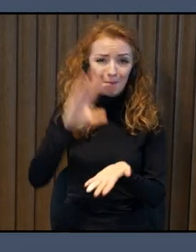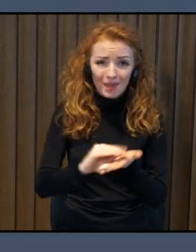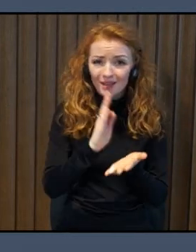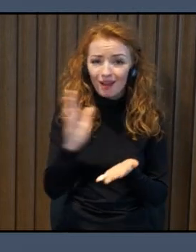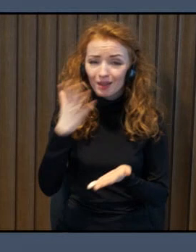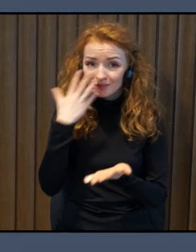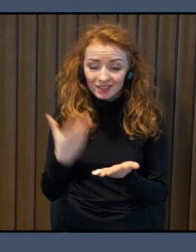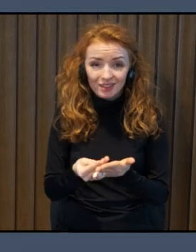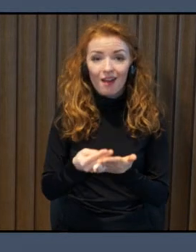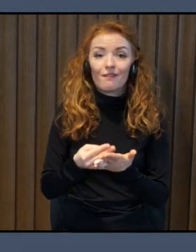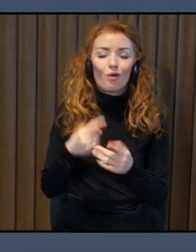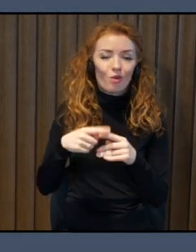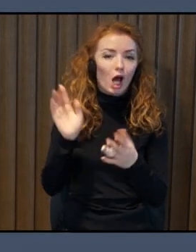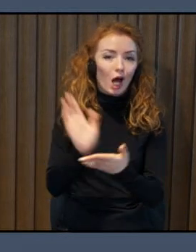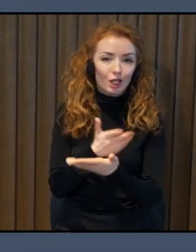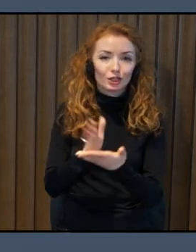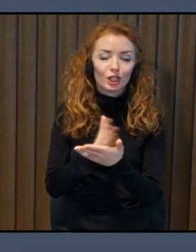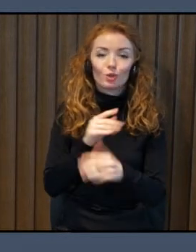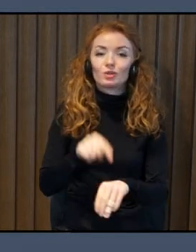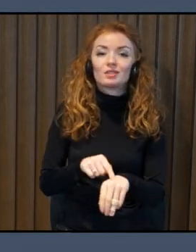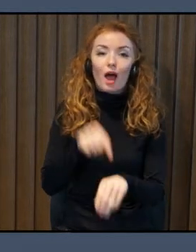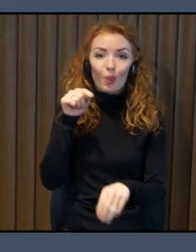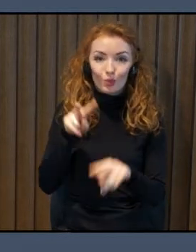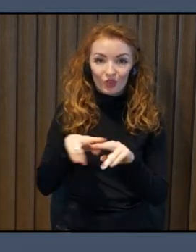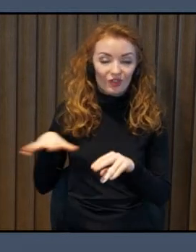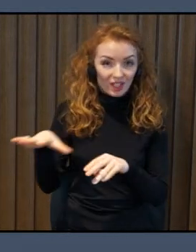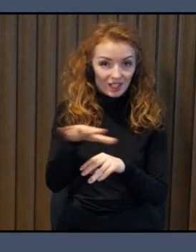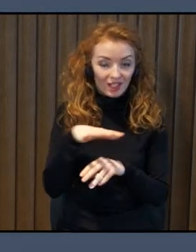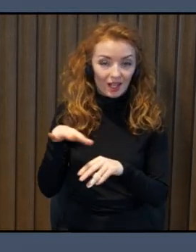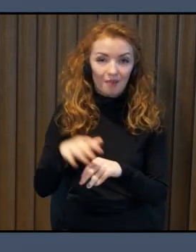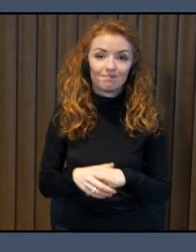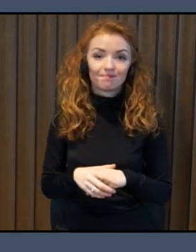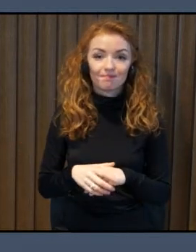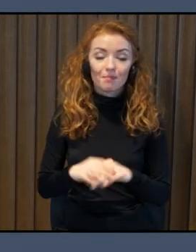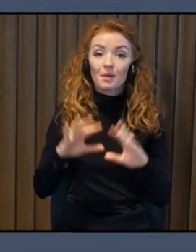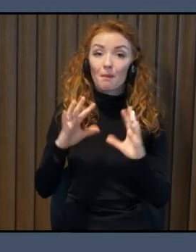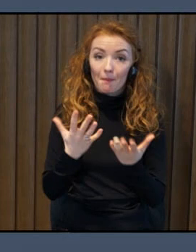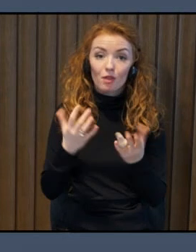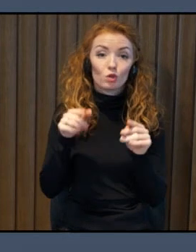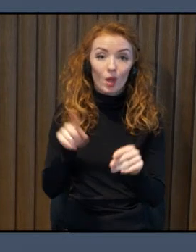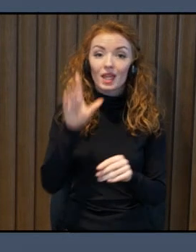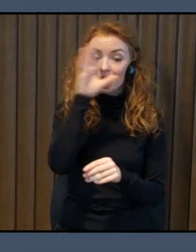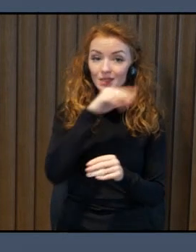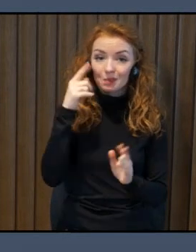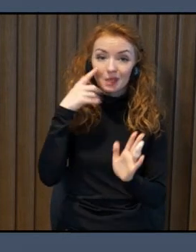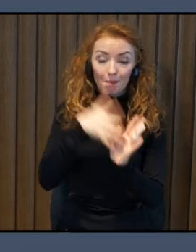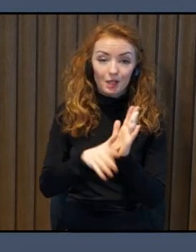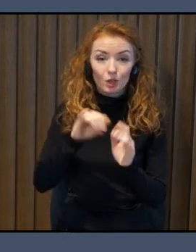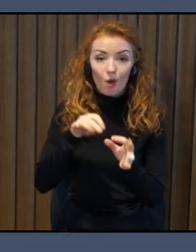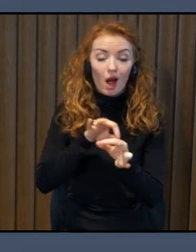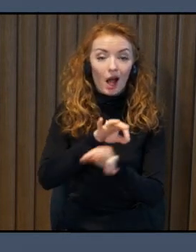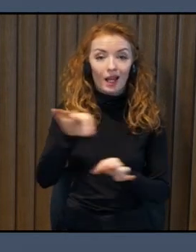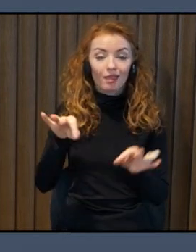such diverse experiences, with such diverse feelings in environment. And of course we